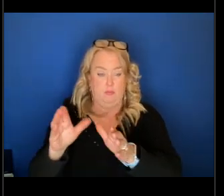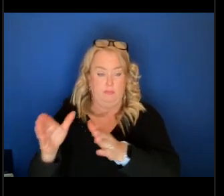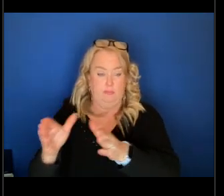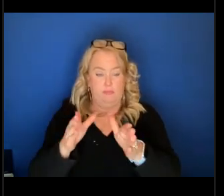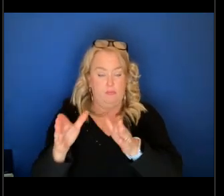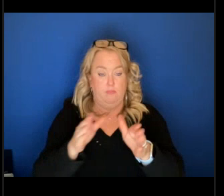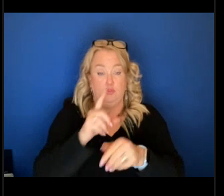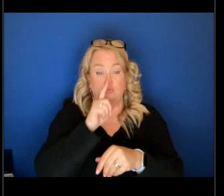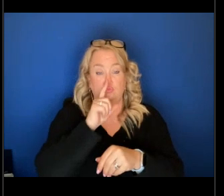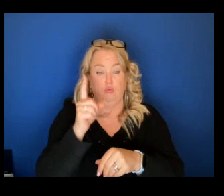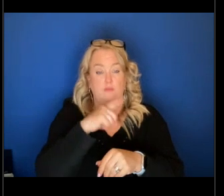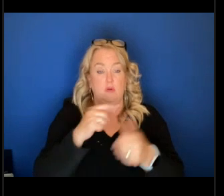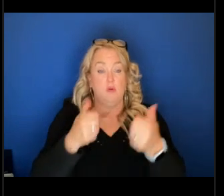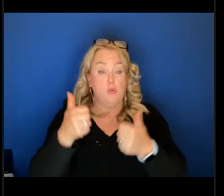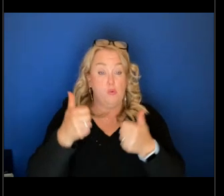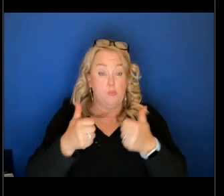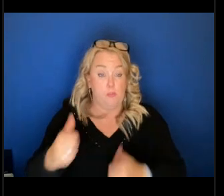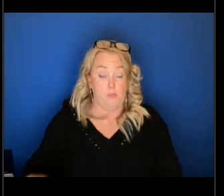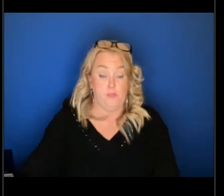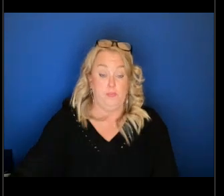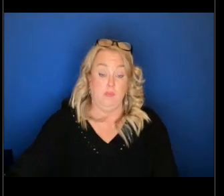right or left.